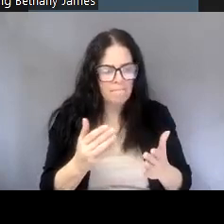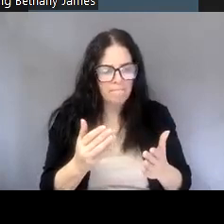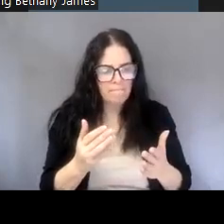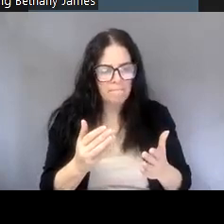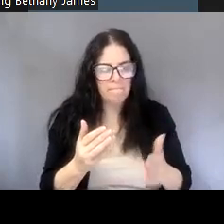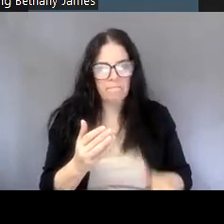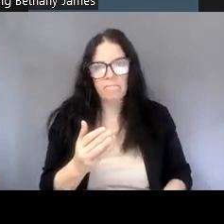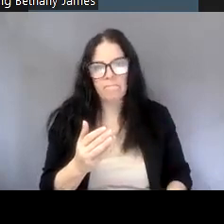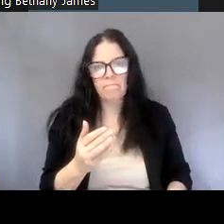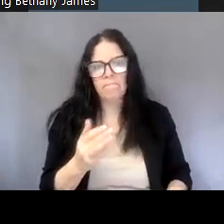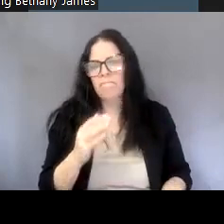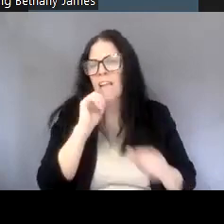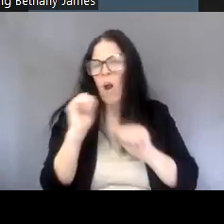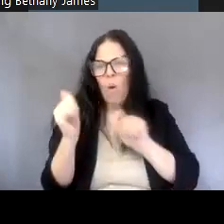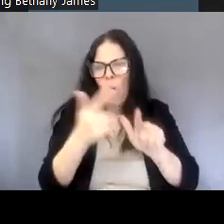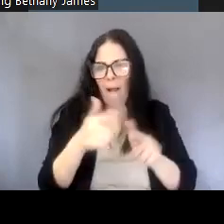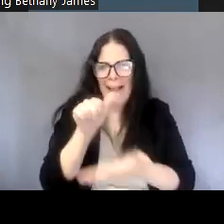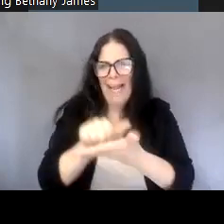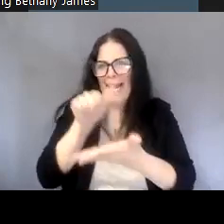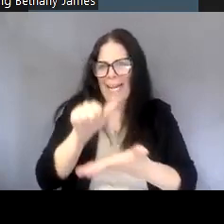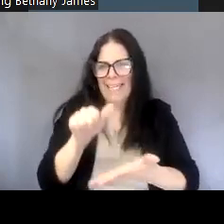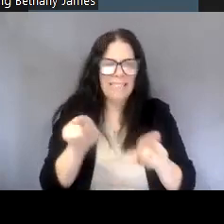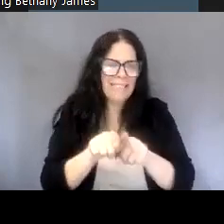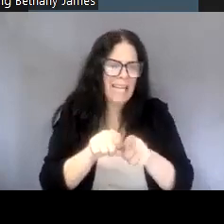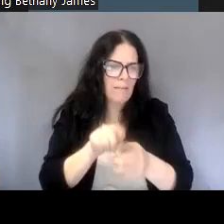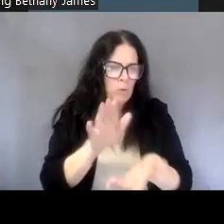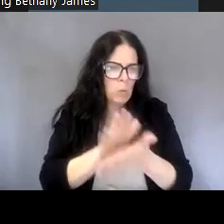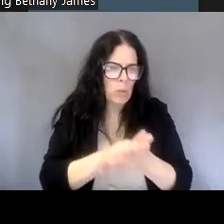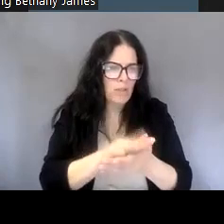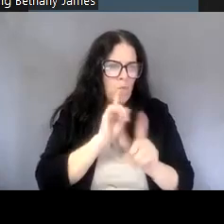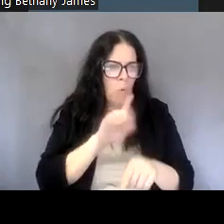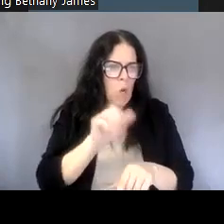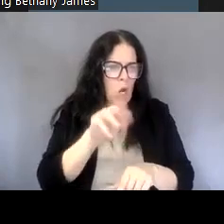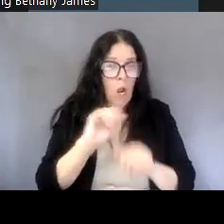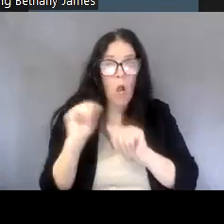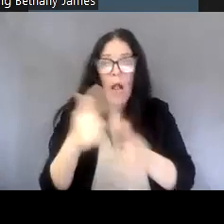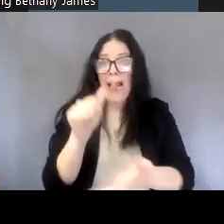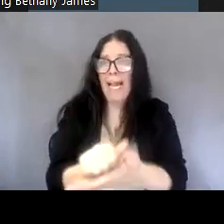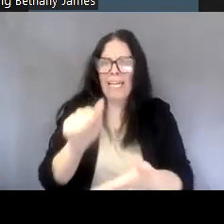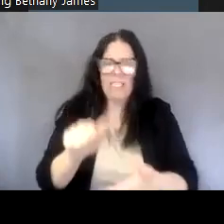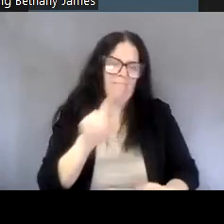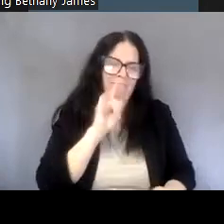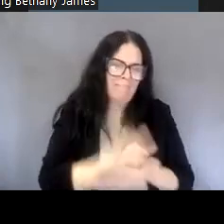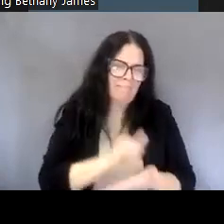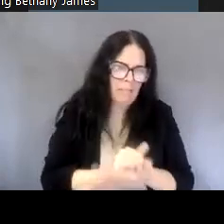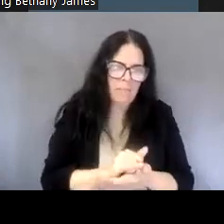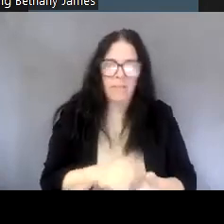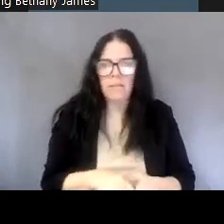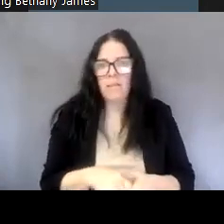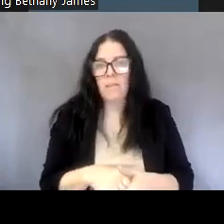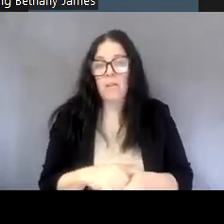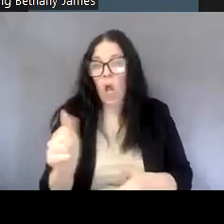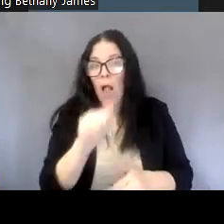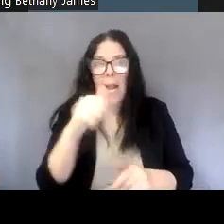an A. Just like in a school environment, everyone isn't going to get an A. Everyone is not going to be an A+